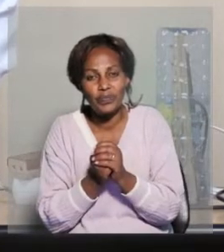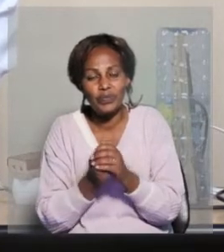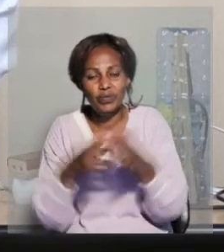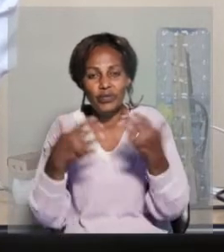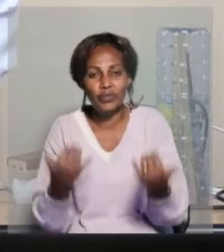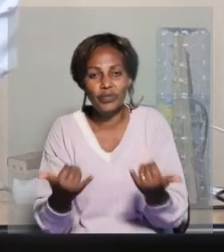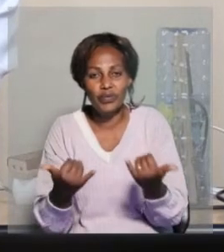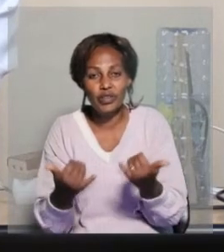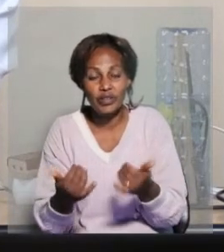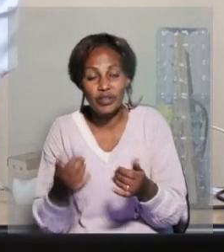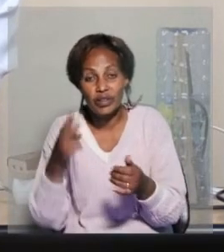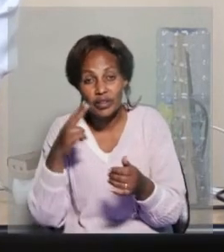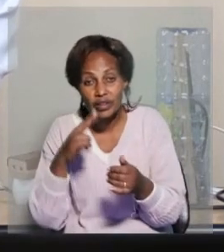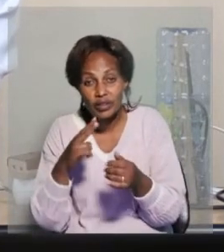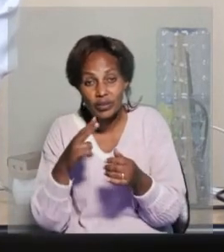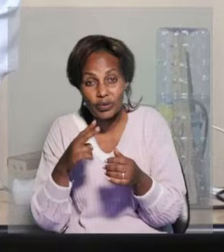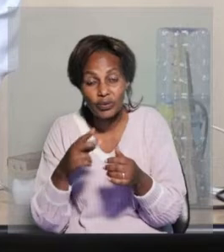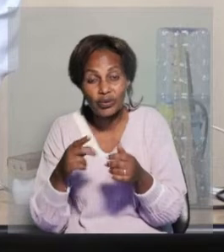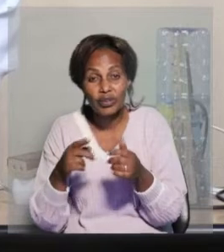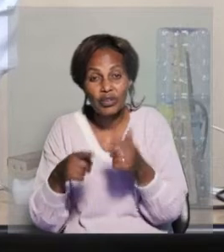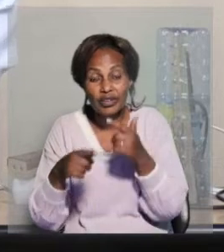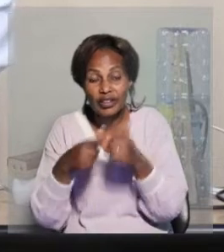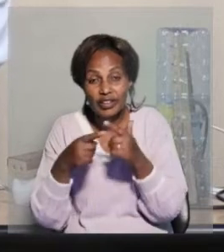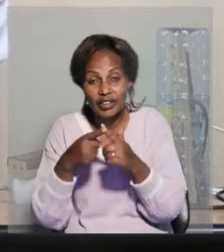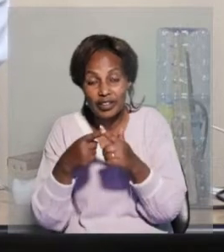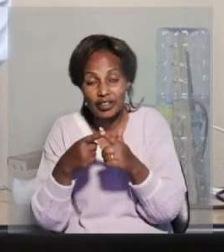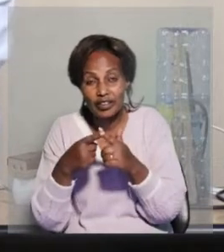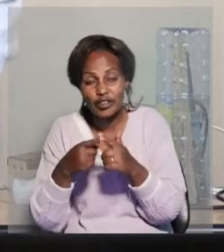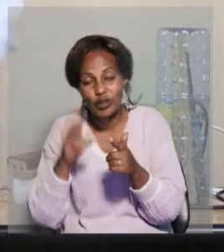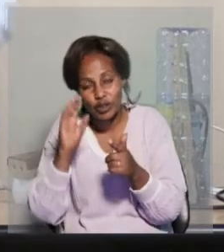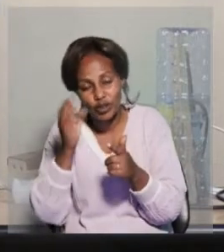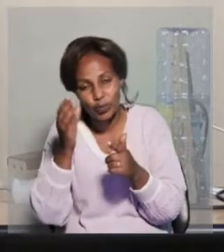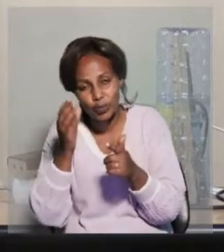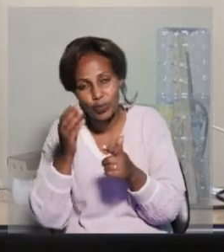Now let's go to for the second lamp, Emmanuel. Okay.